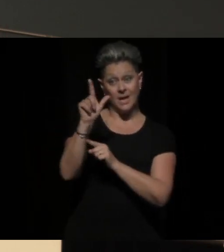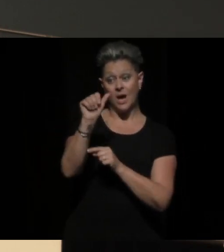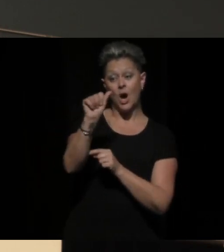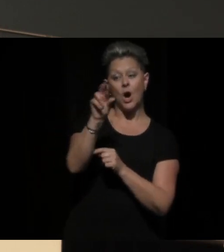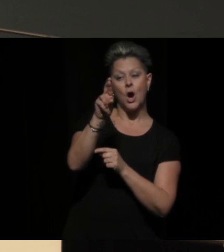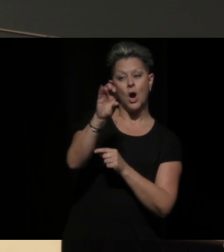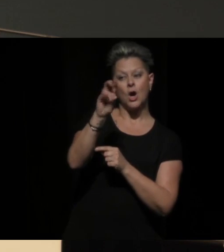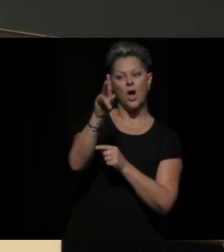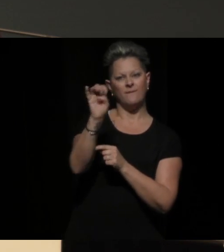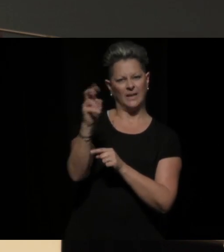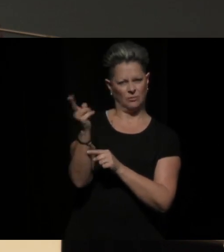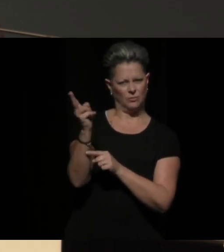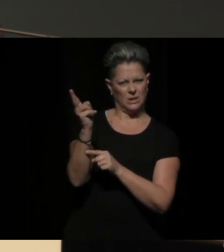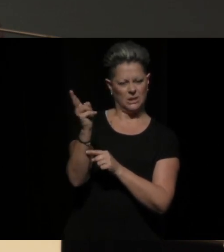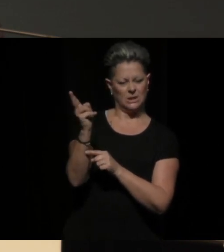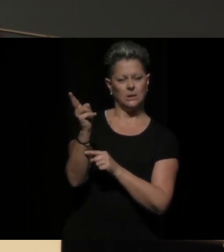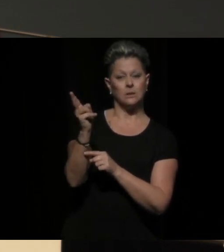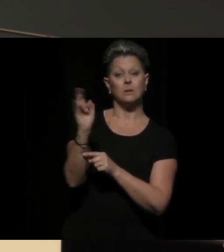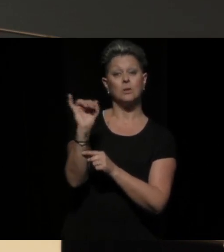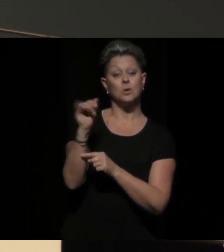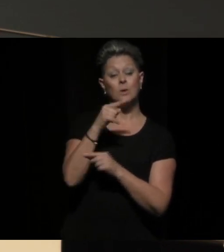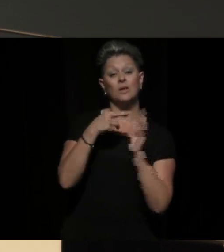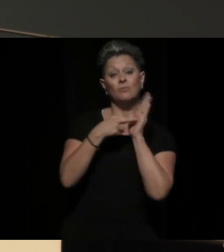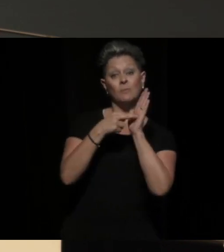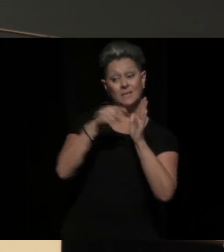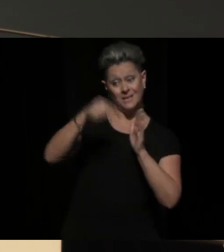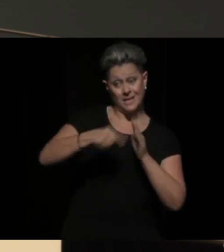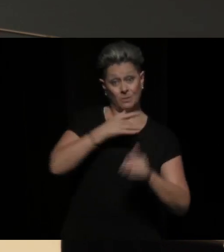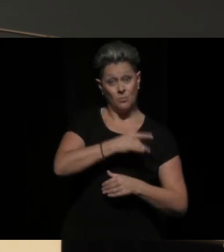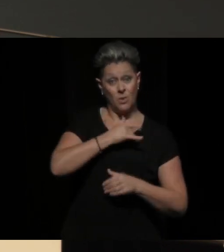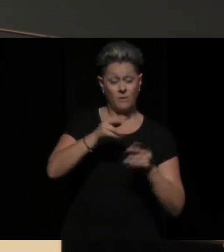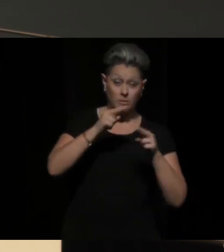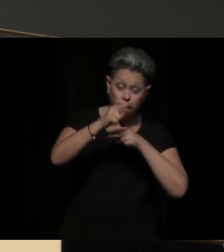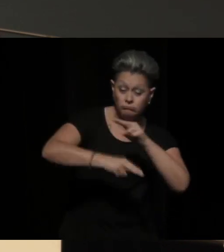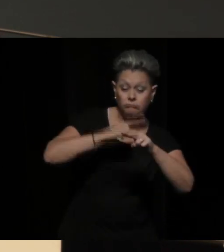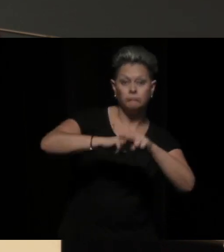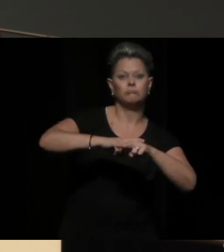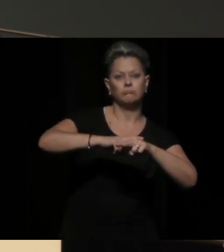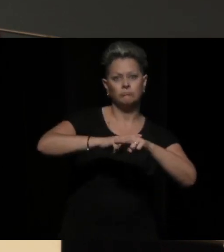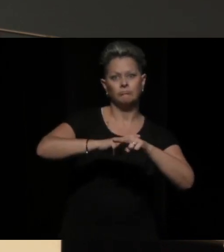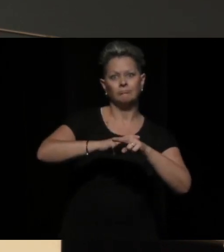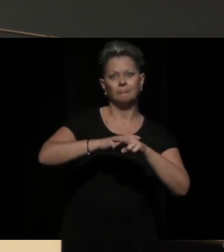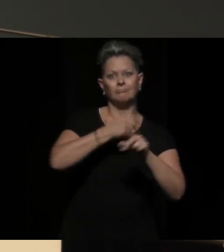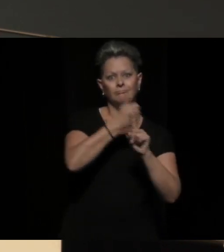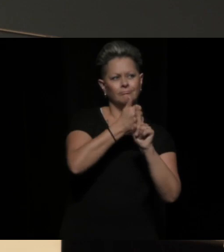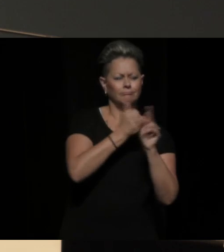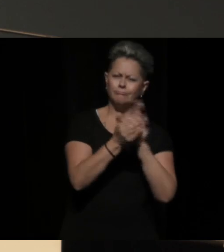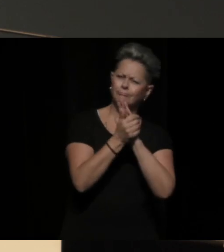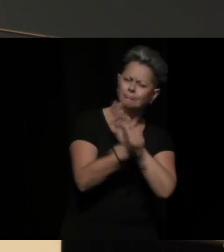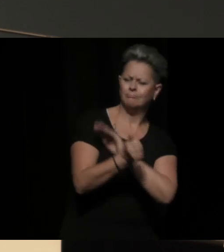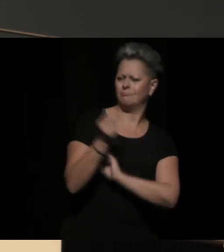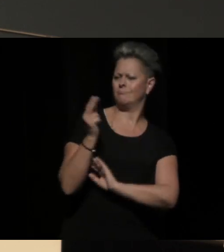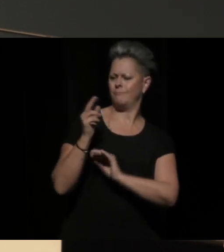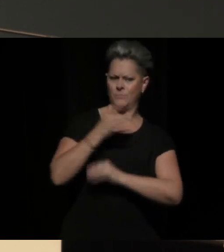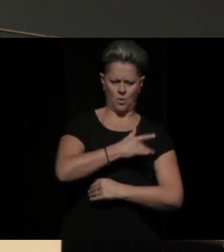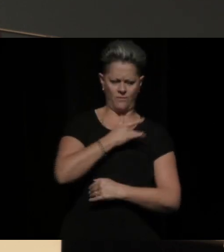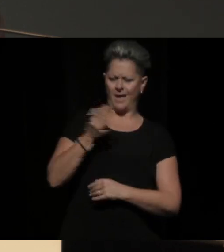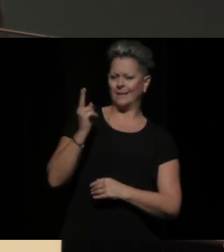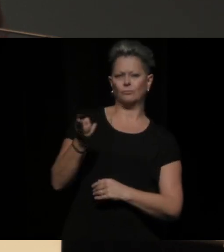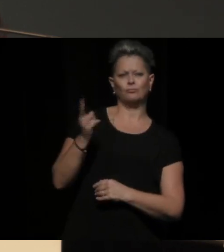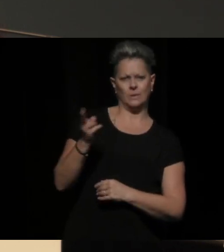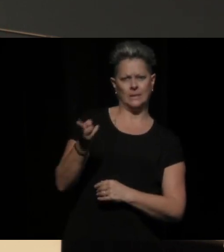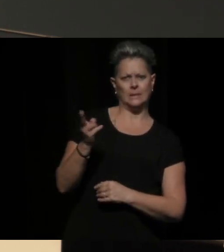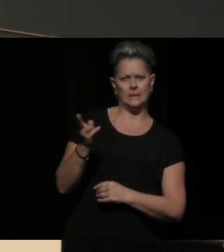Archives and has represented this province nationally as Provincial Archivist of Newfoundland and Labrador and the